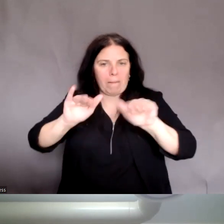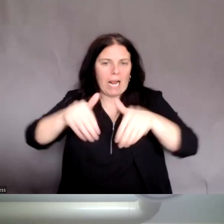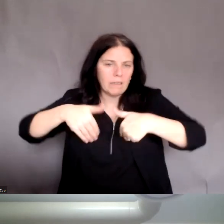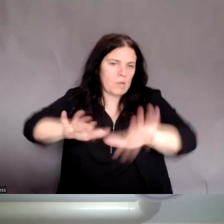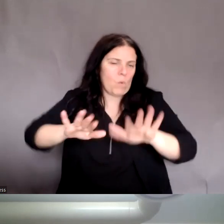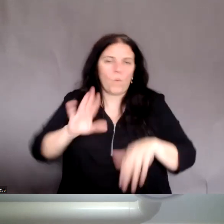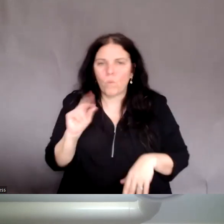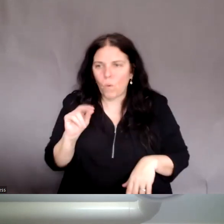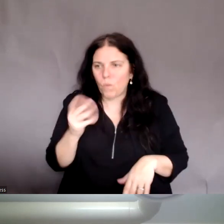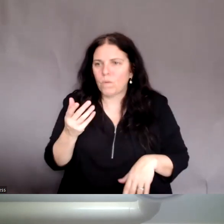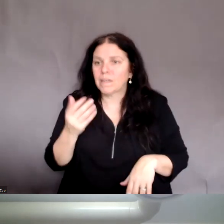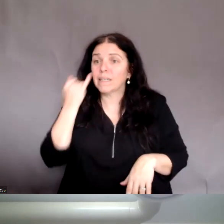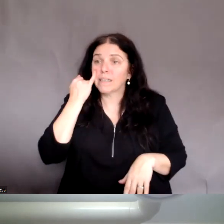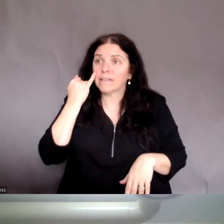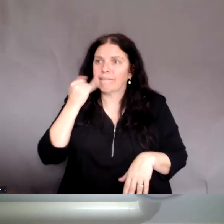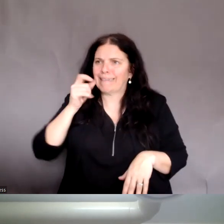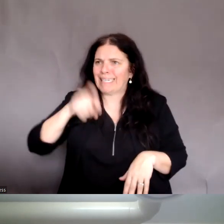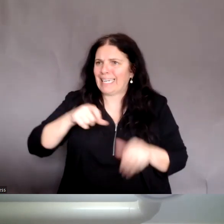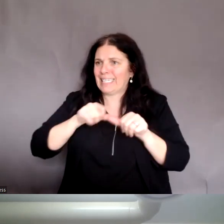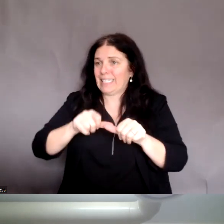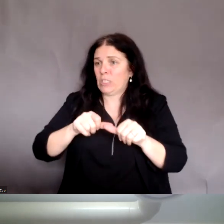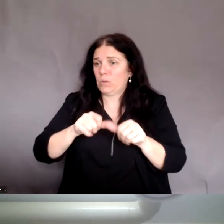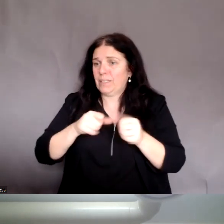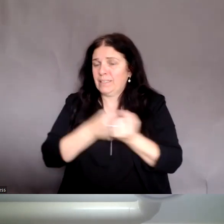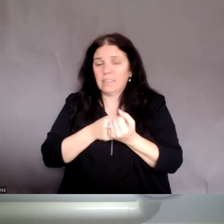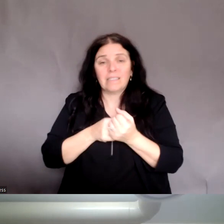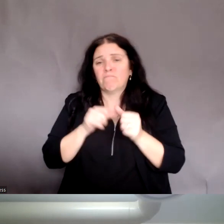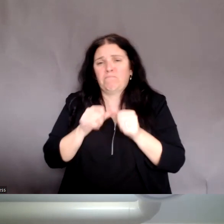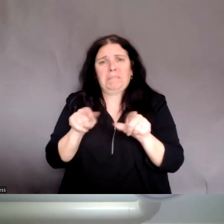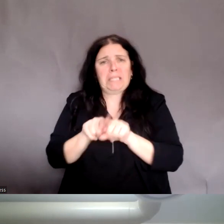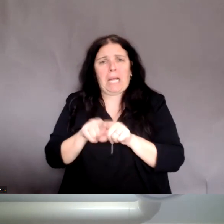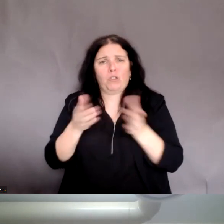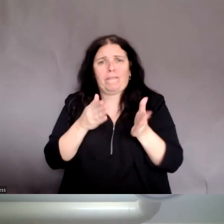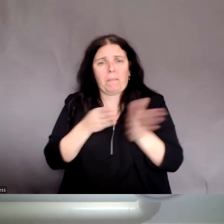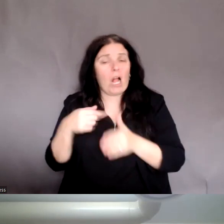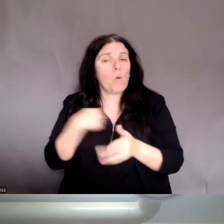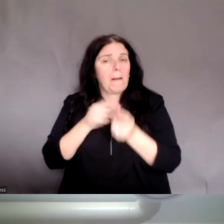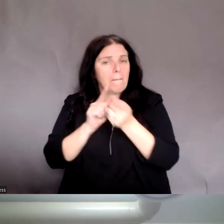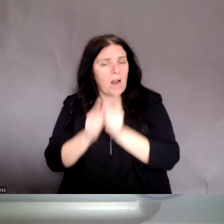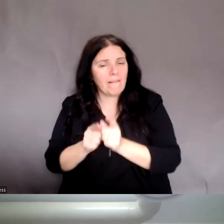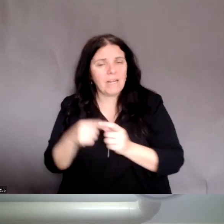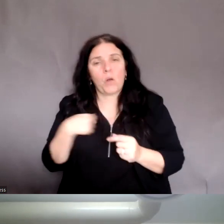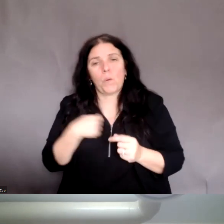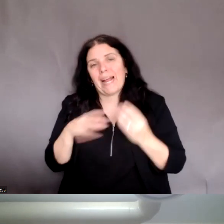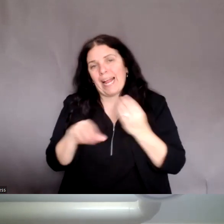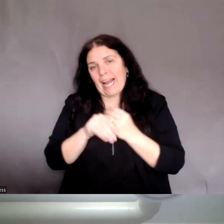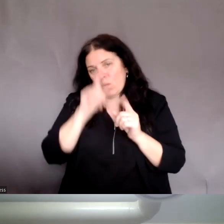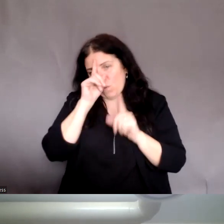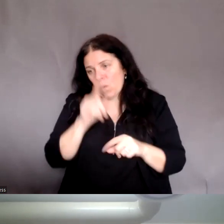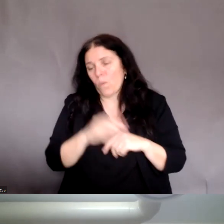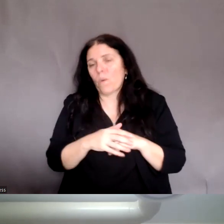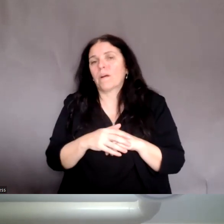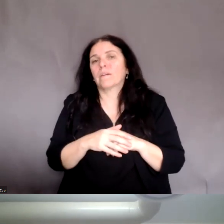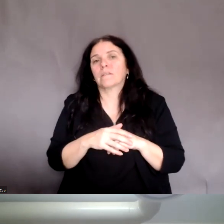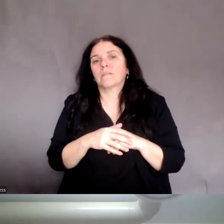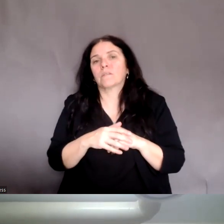what if they need continued assistance? And they stay on the same service plan. We just modify it. We add goals, and then we show